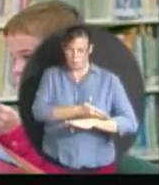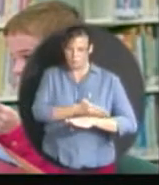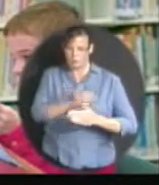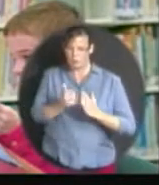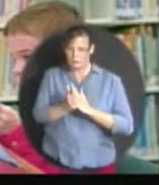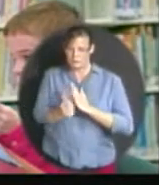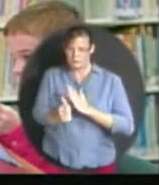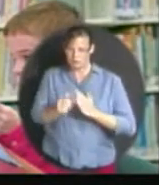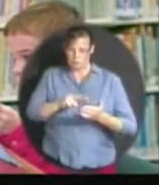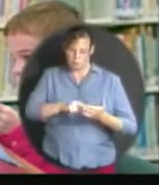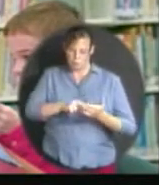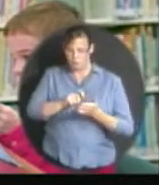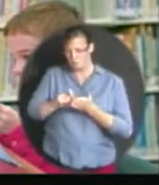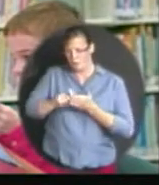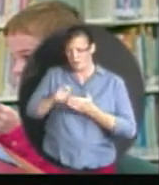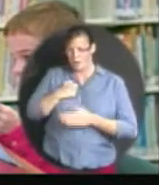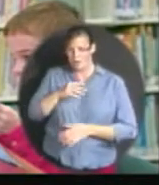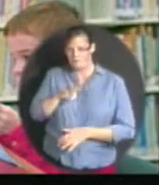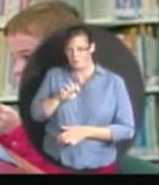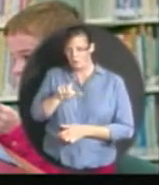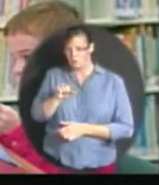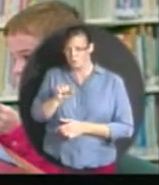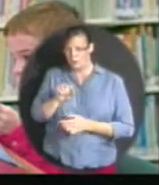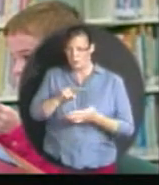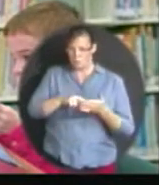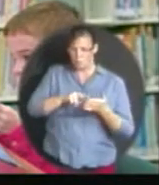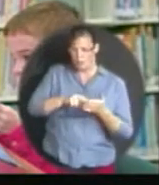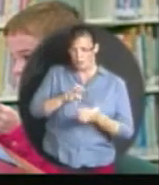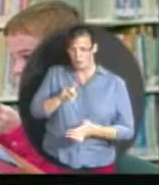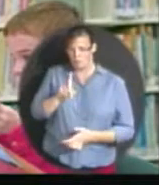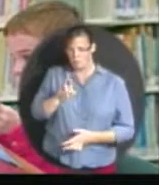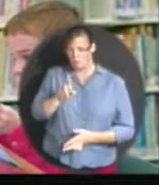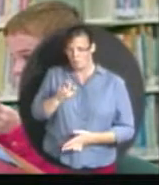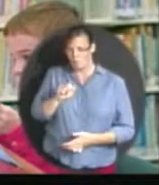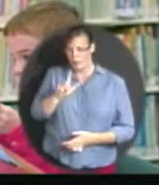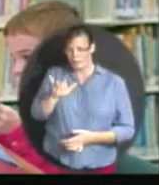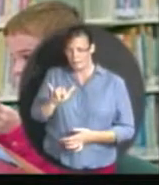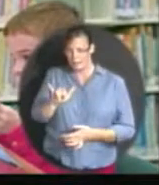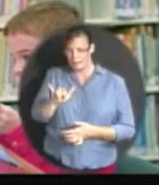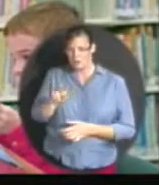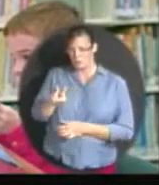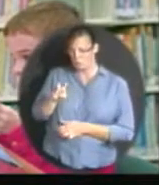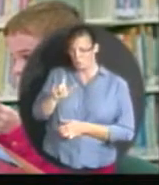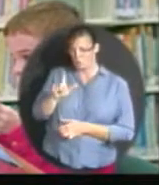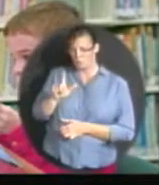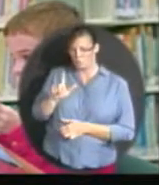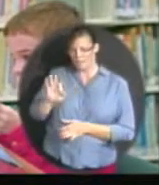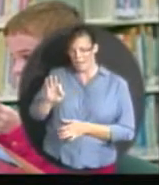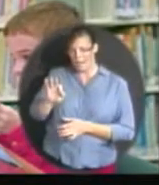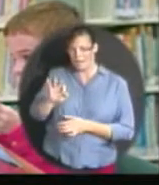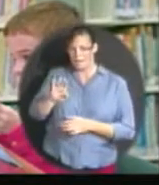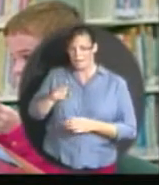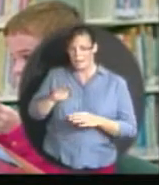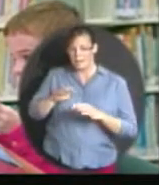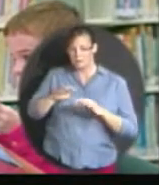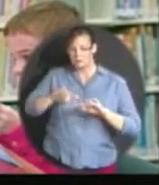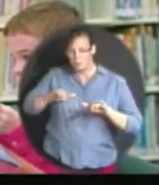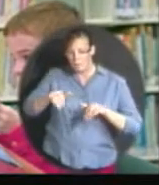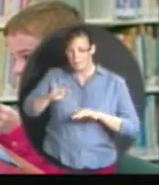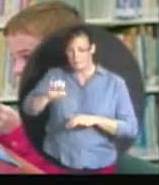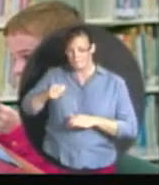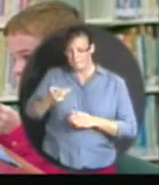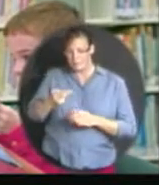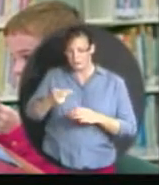reading and writing. We had 420 participate in Reading Rally, 229 in Pool Party and Beach Bash reading,